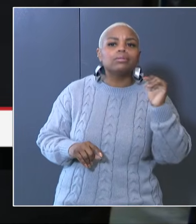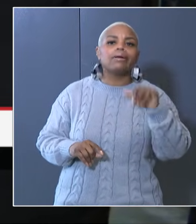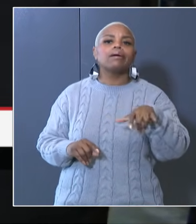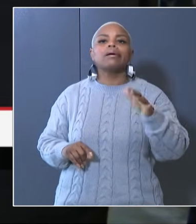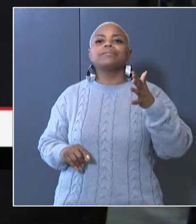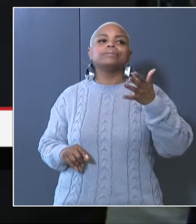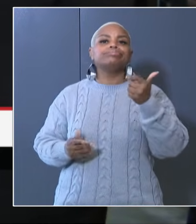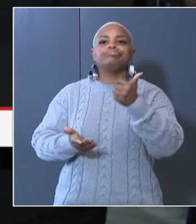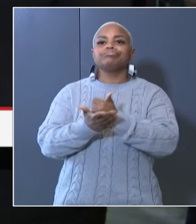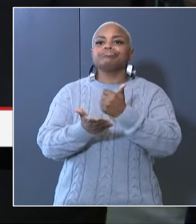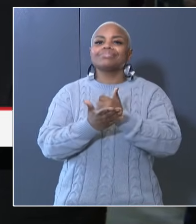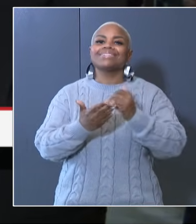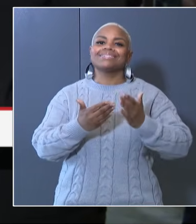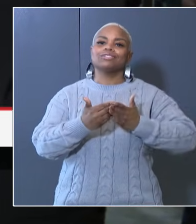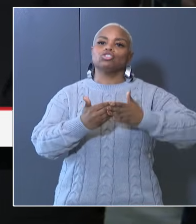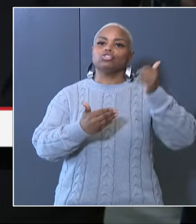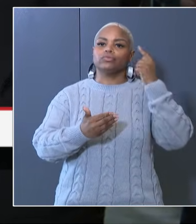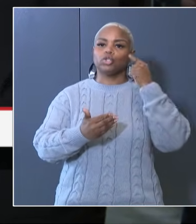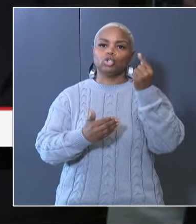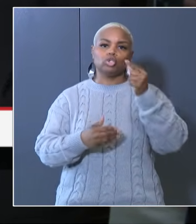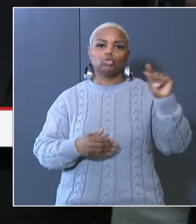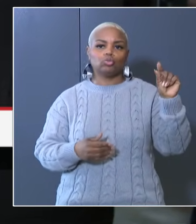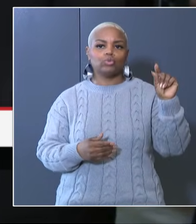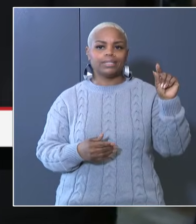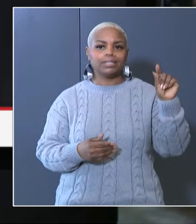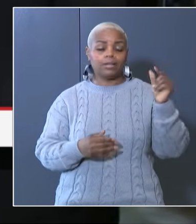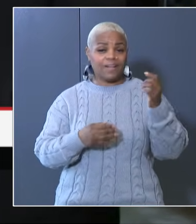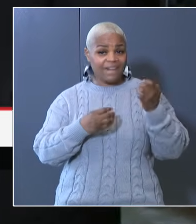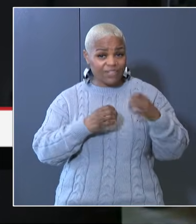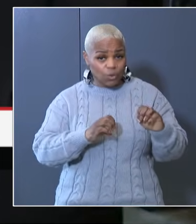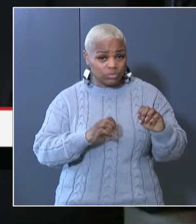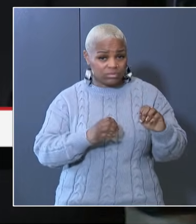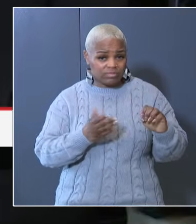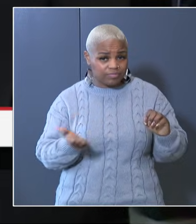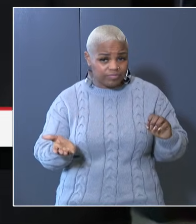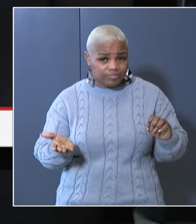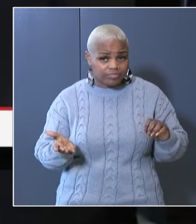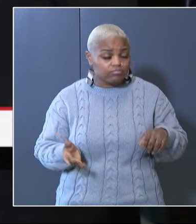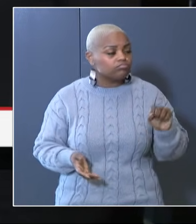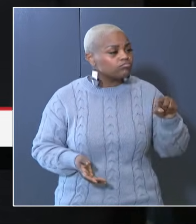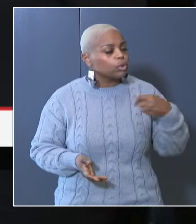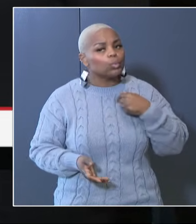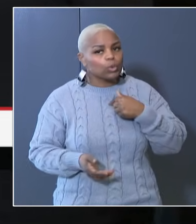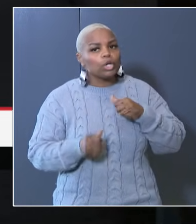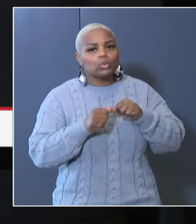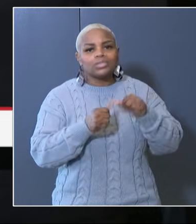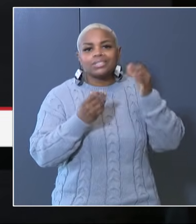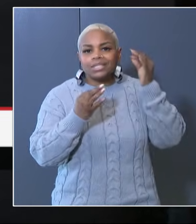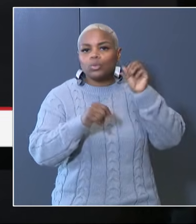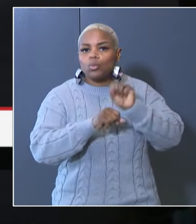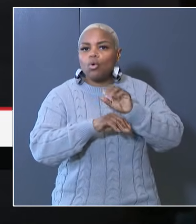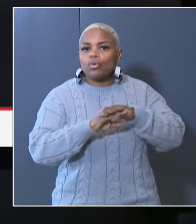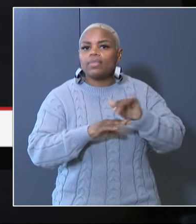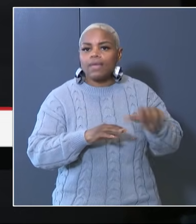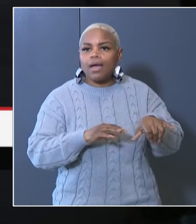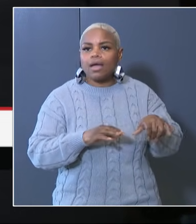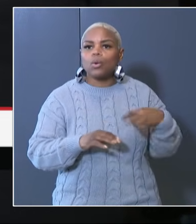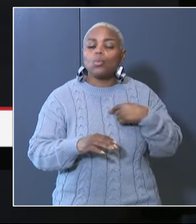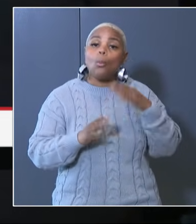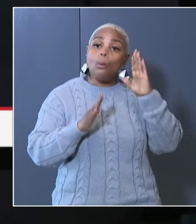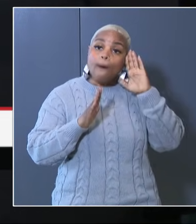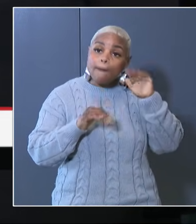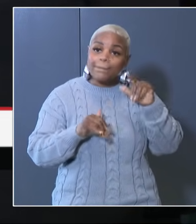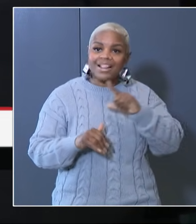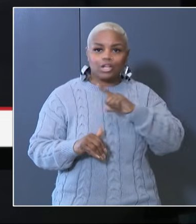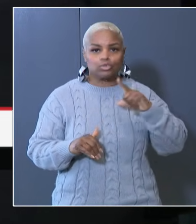buildings. We are continuing to work that. We expected the council to have a proposal, although I haven't